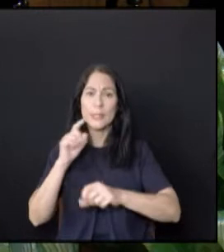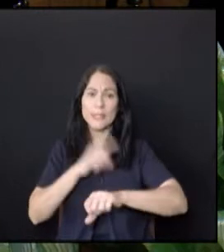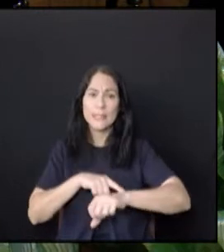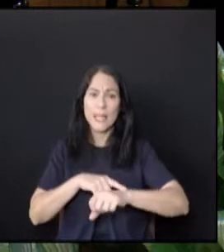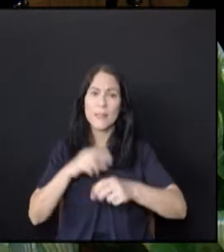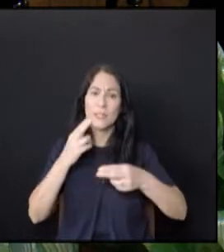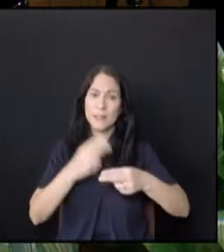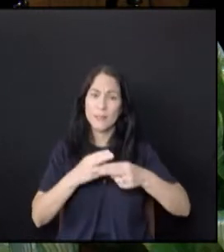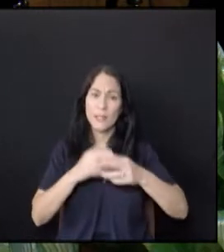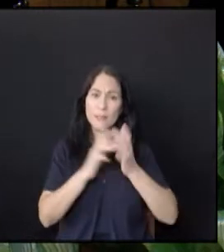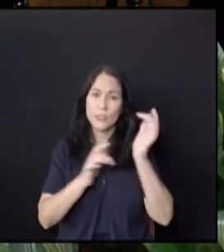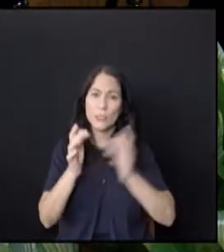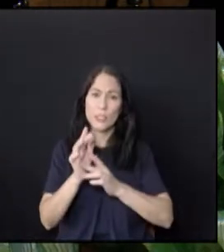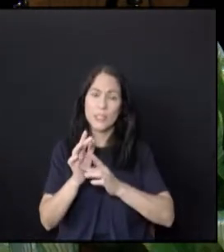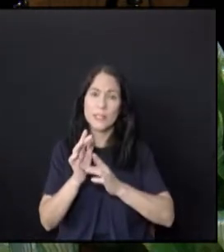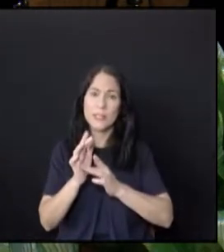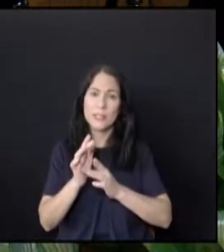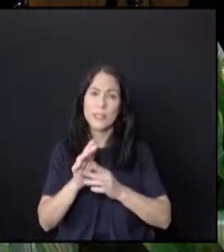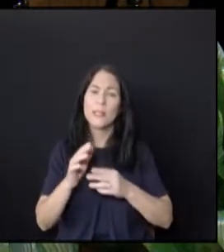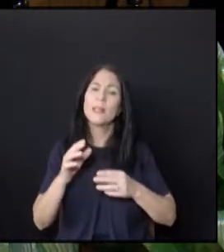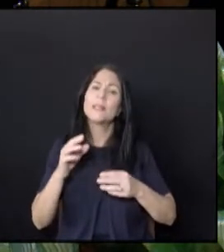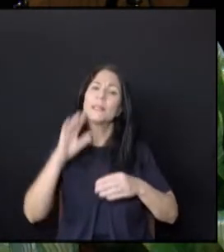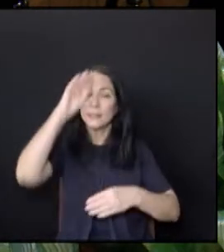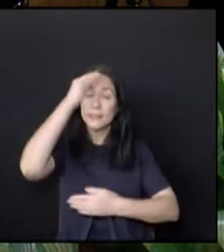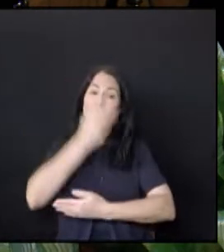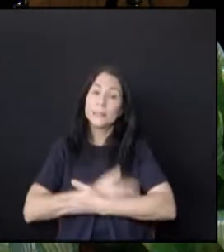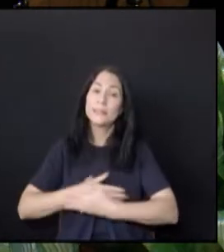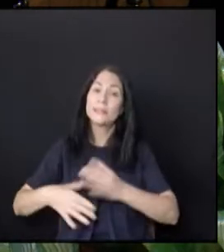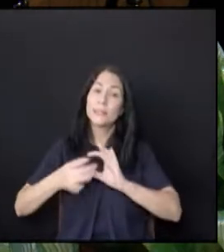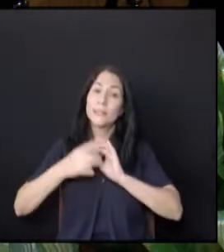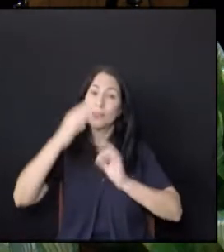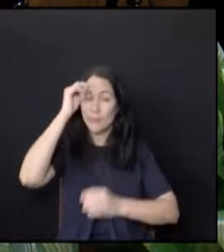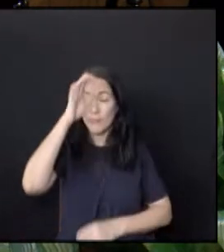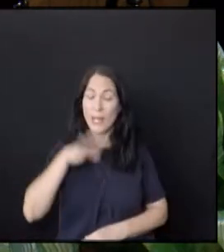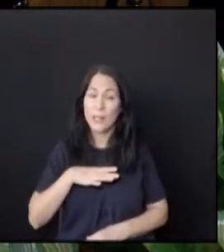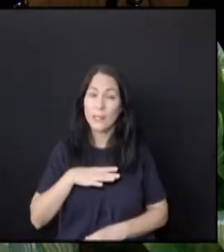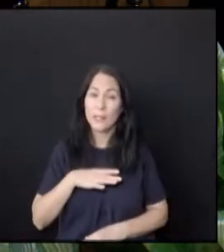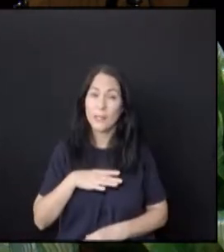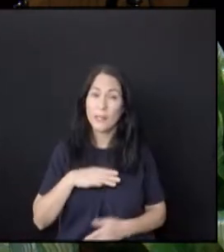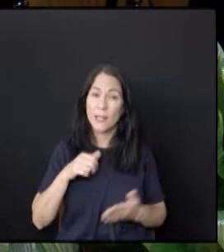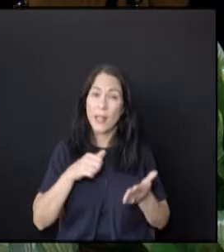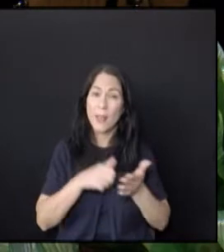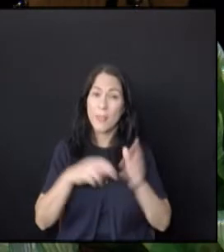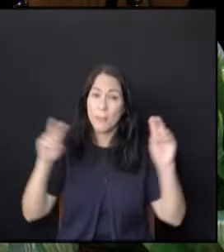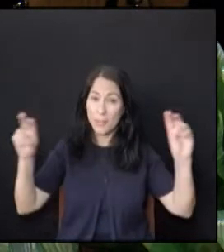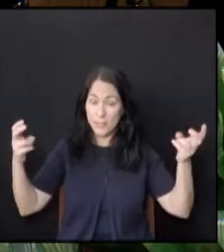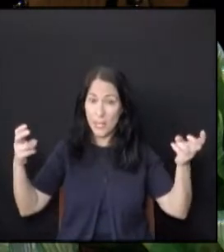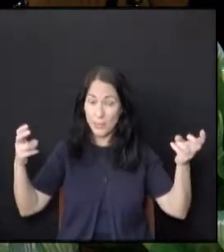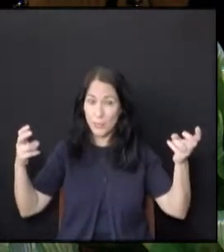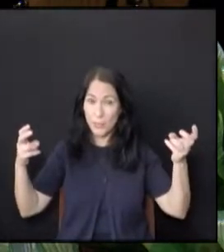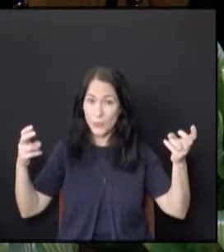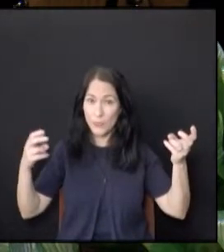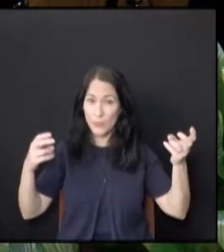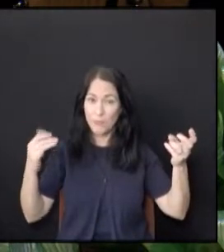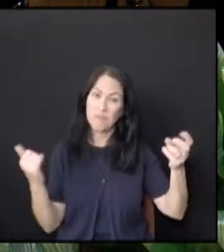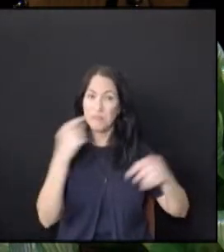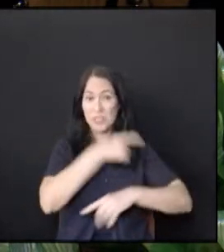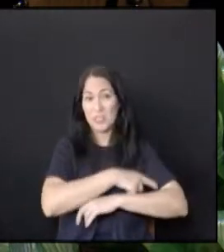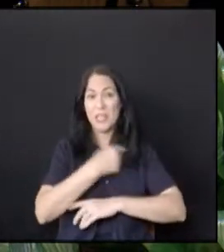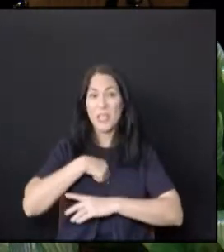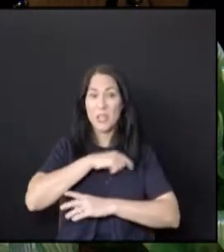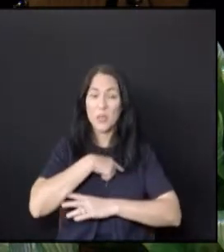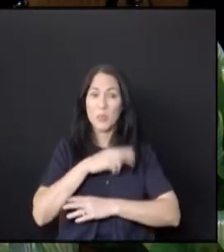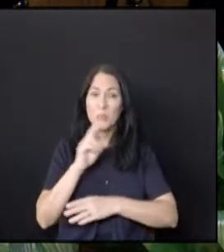gospel. And so we need to understand something about this title, this name, Son of Man. Today, oftentimes, we use it in our context